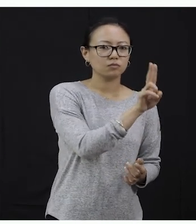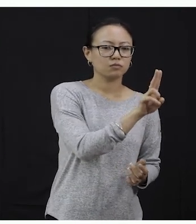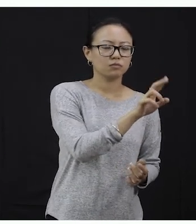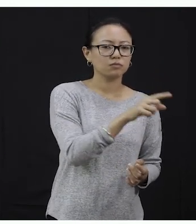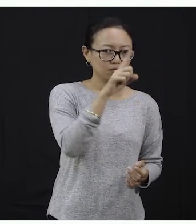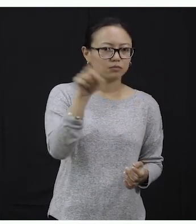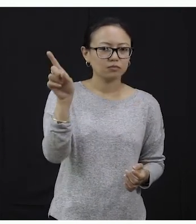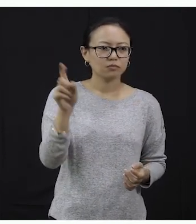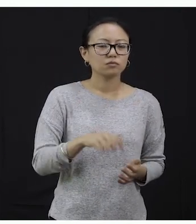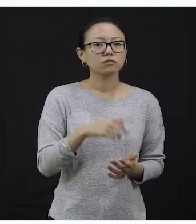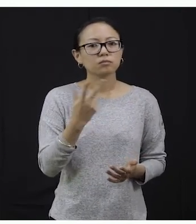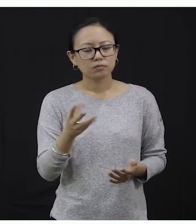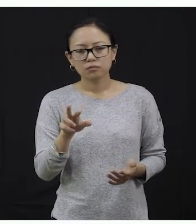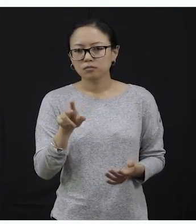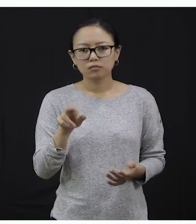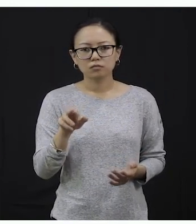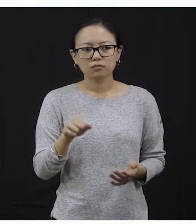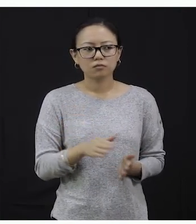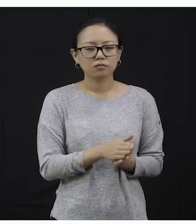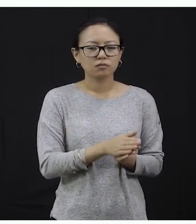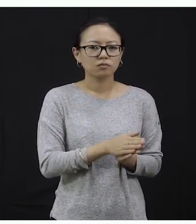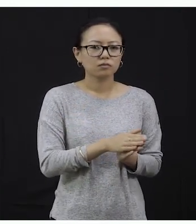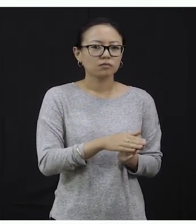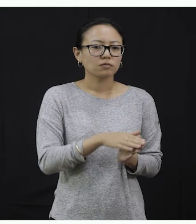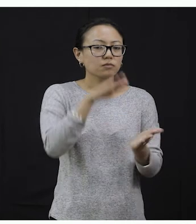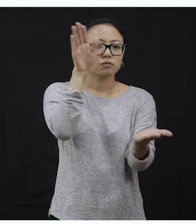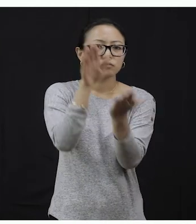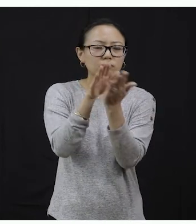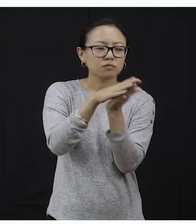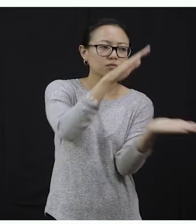8. 12 fishes and 8 fishes. So like I said,